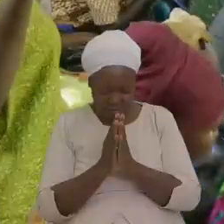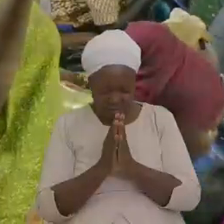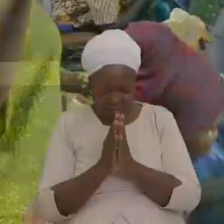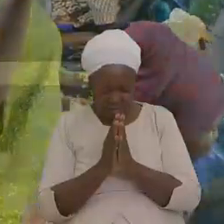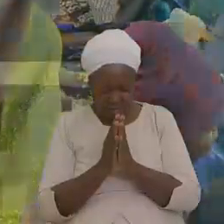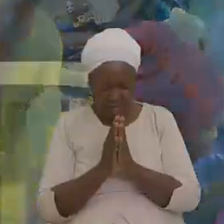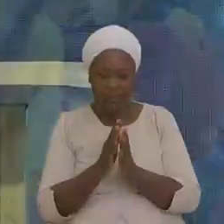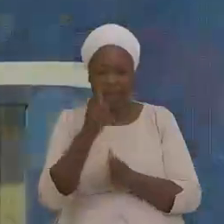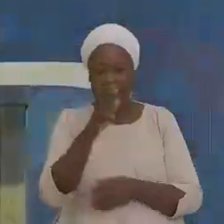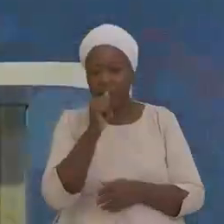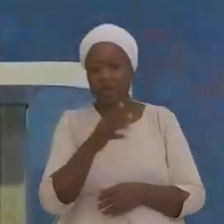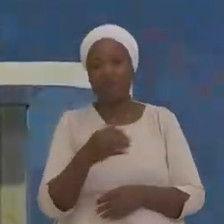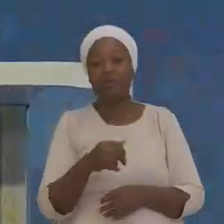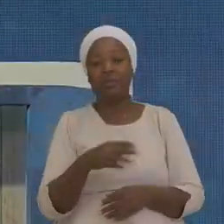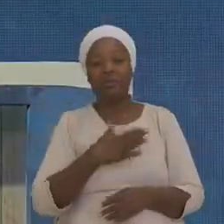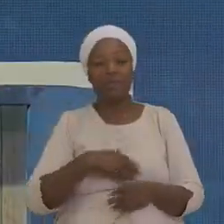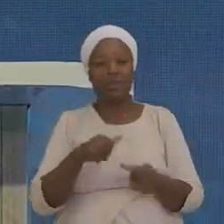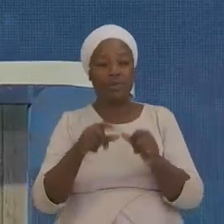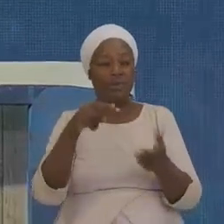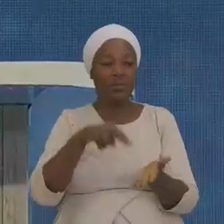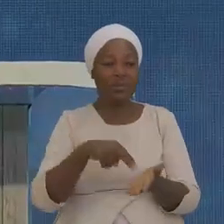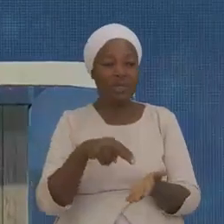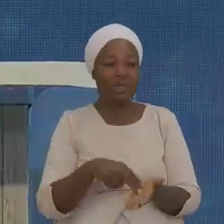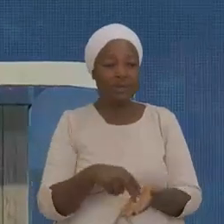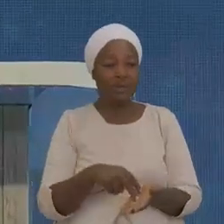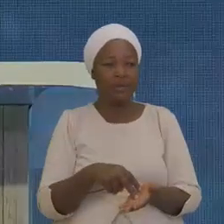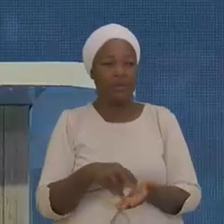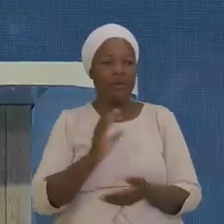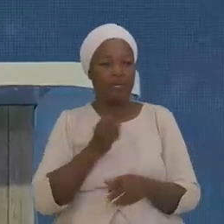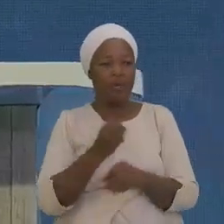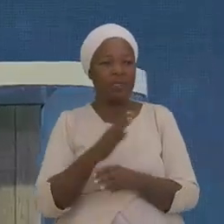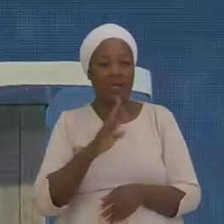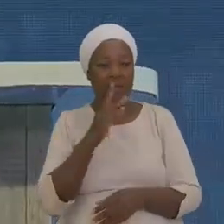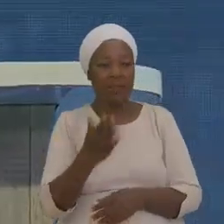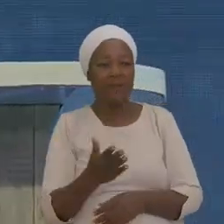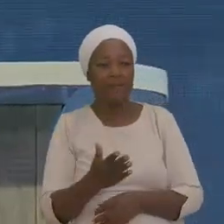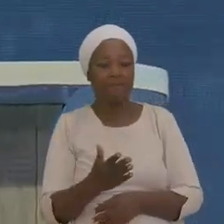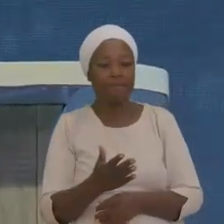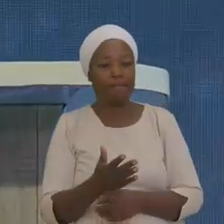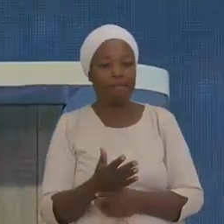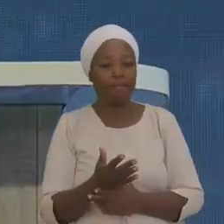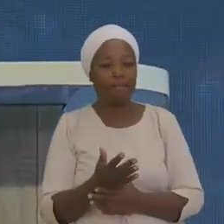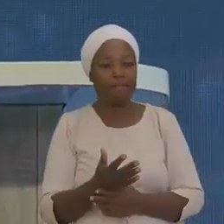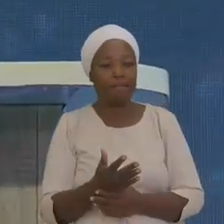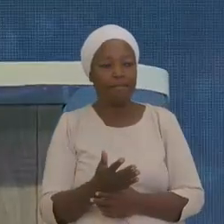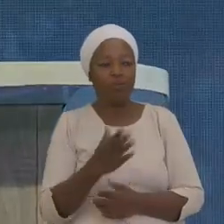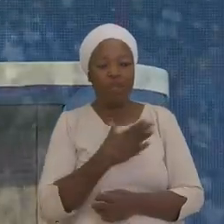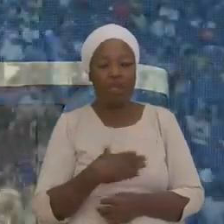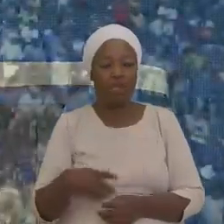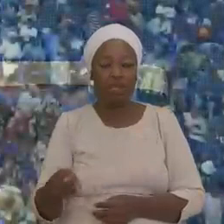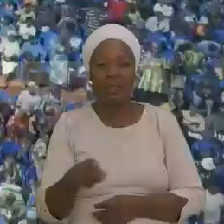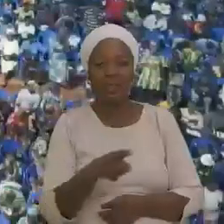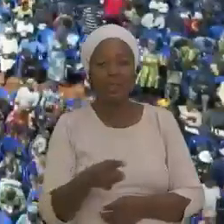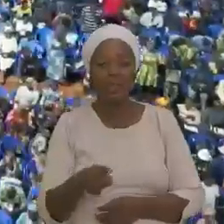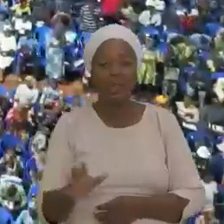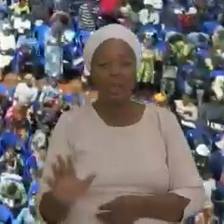God bless you. Keep on standing. Our counselors are there, and they will give you